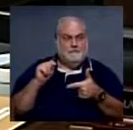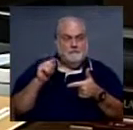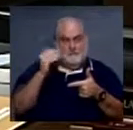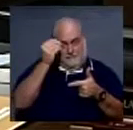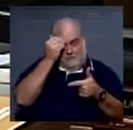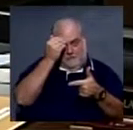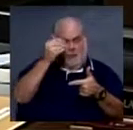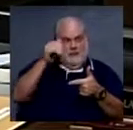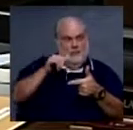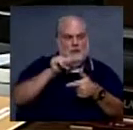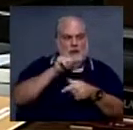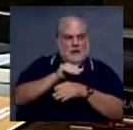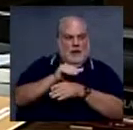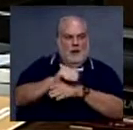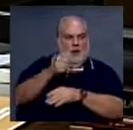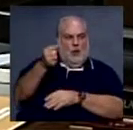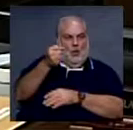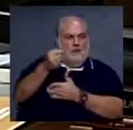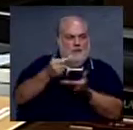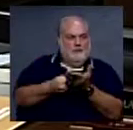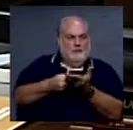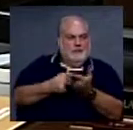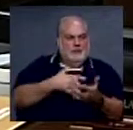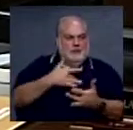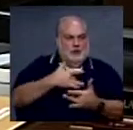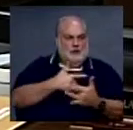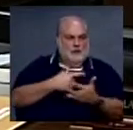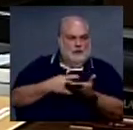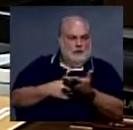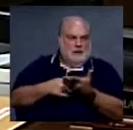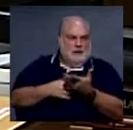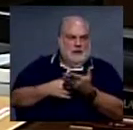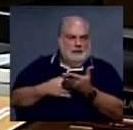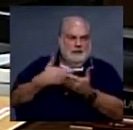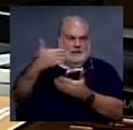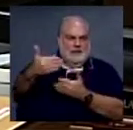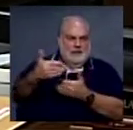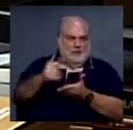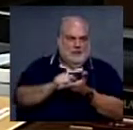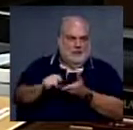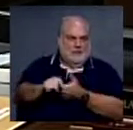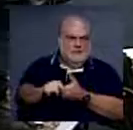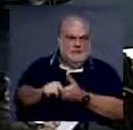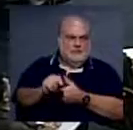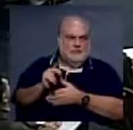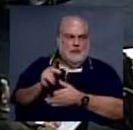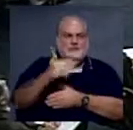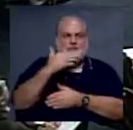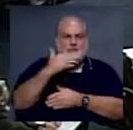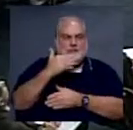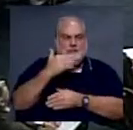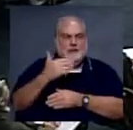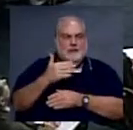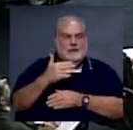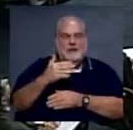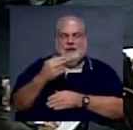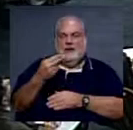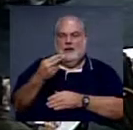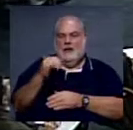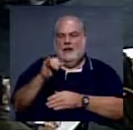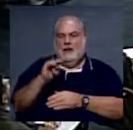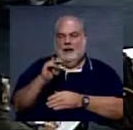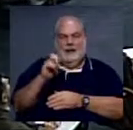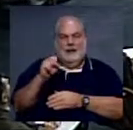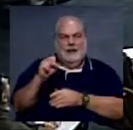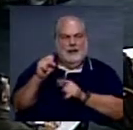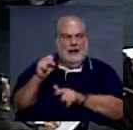going to discuss this tonight, I'll withhold my comments and concerns and discussion until we address this in a week. All right. Vice Mayor Hines.